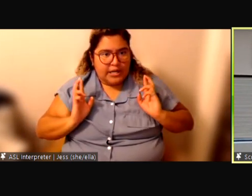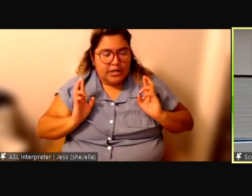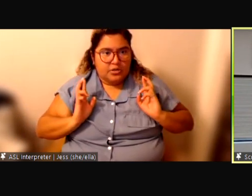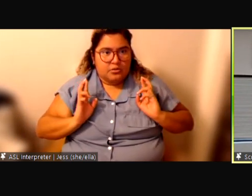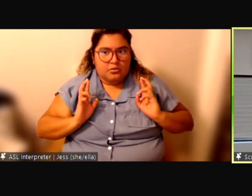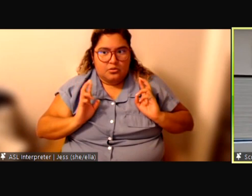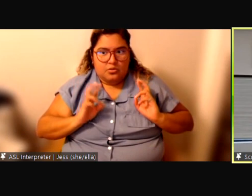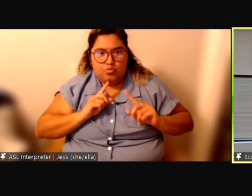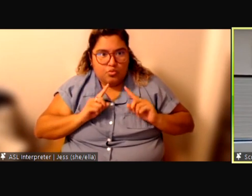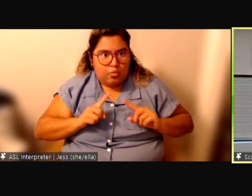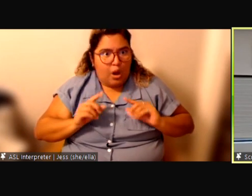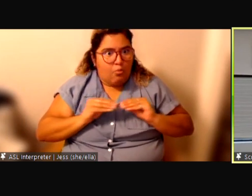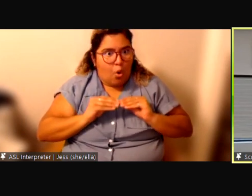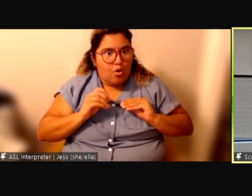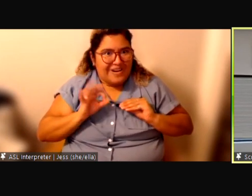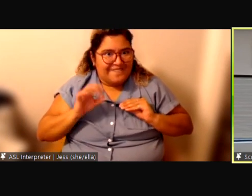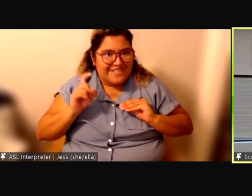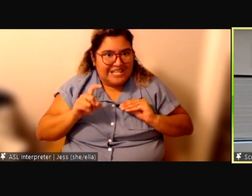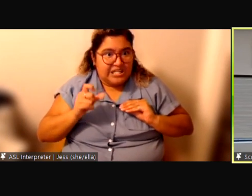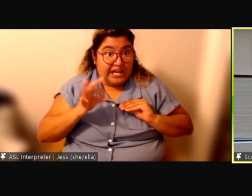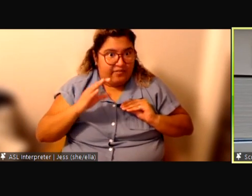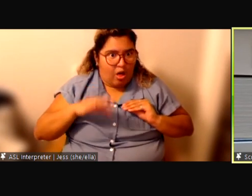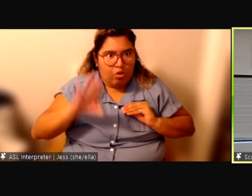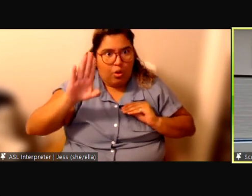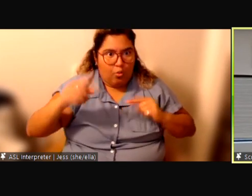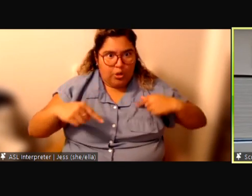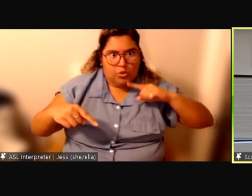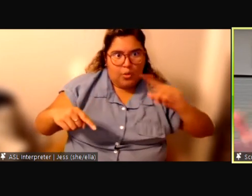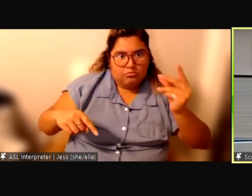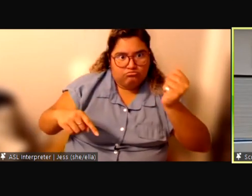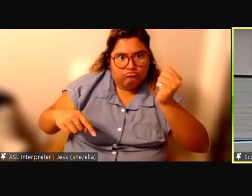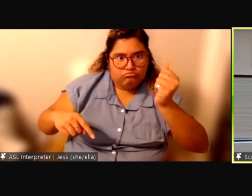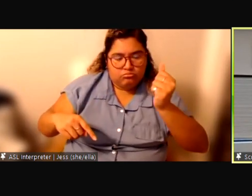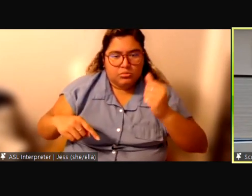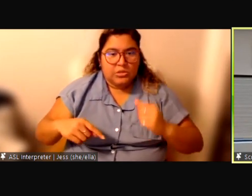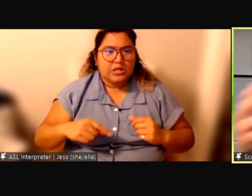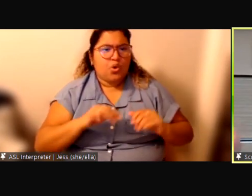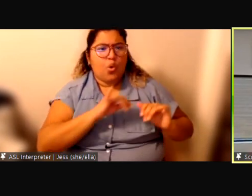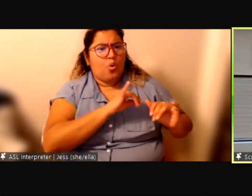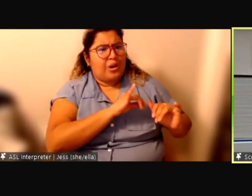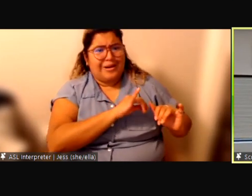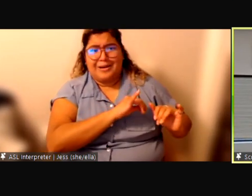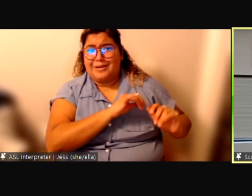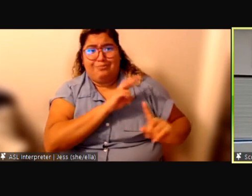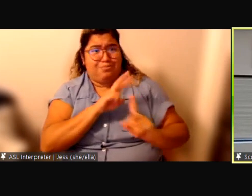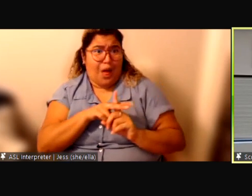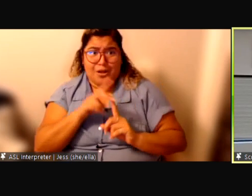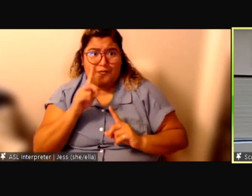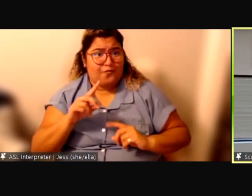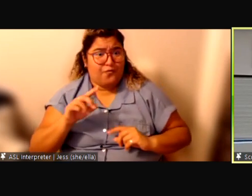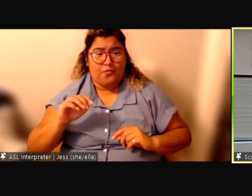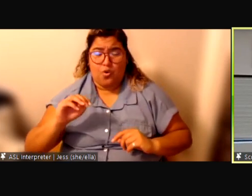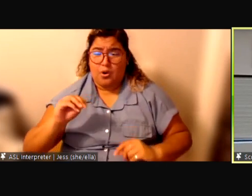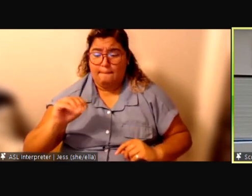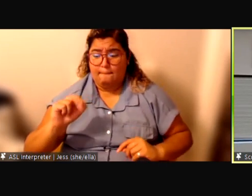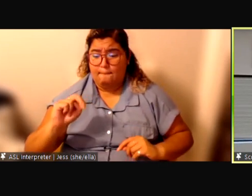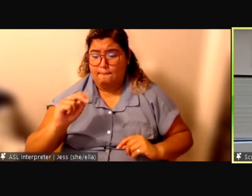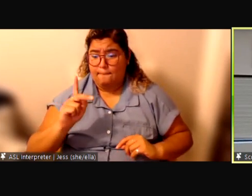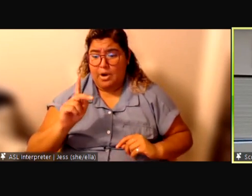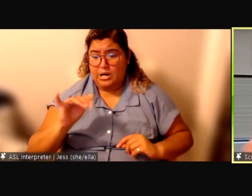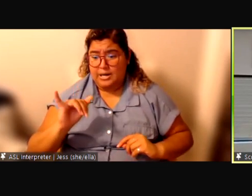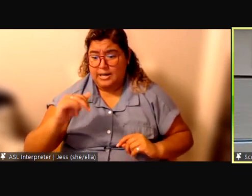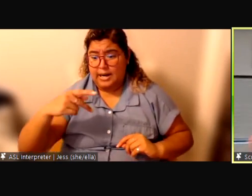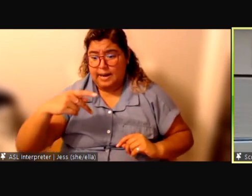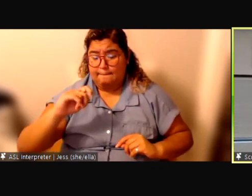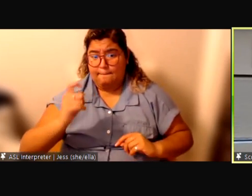to the public any changes. And so, you can expand that to monkeypox, you can expand that to polio, that your health